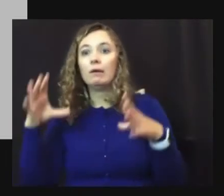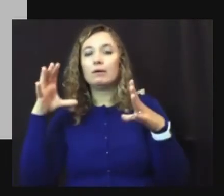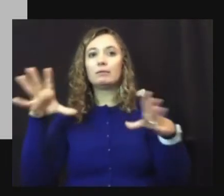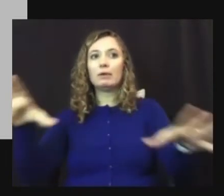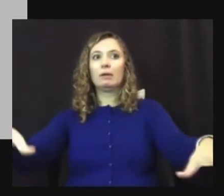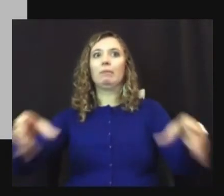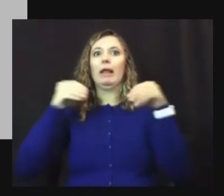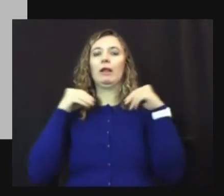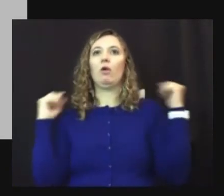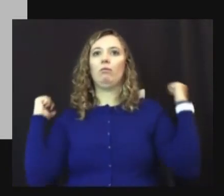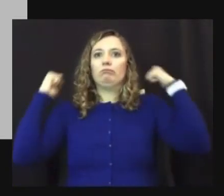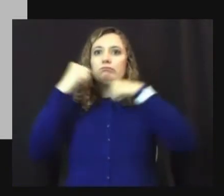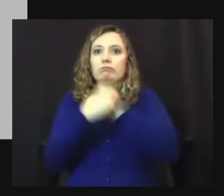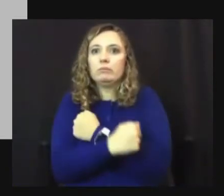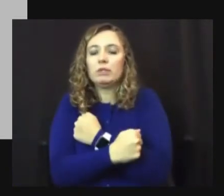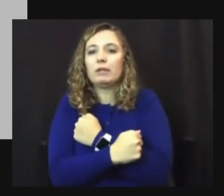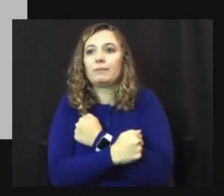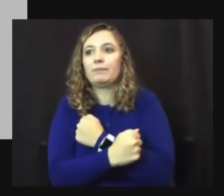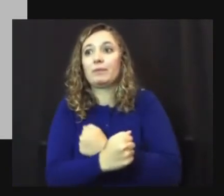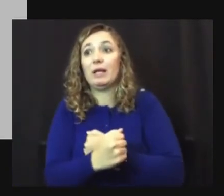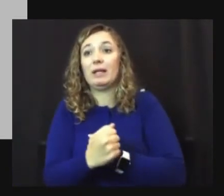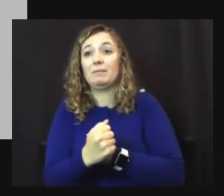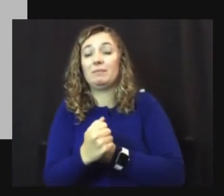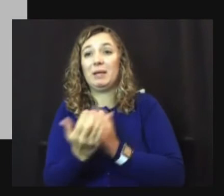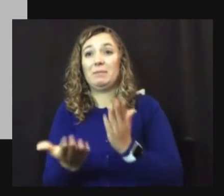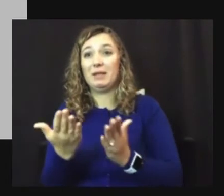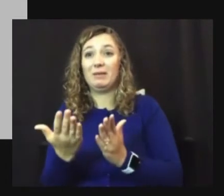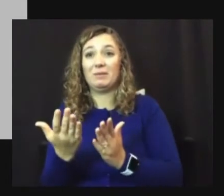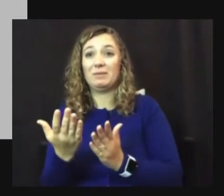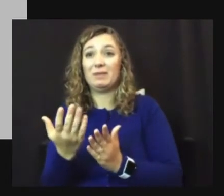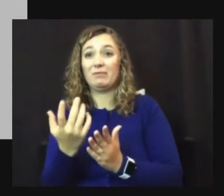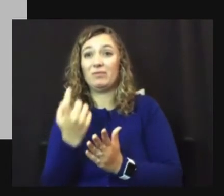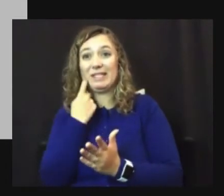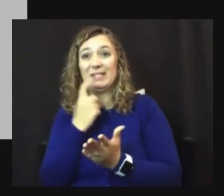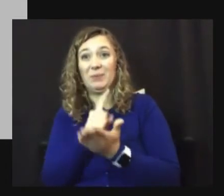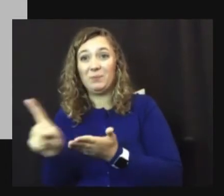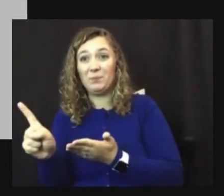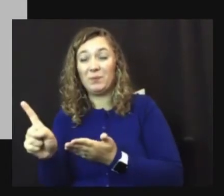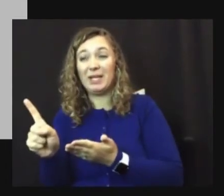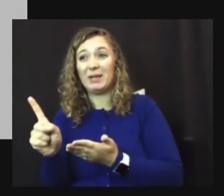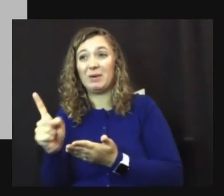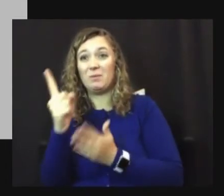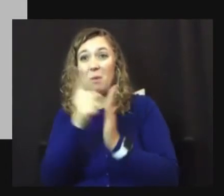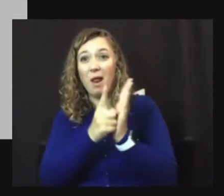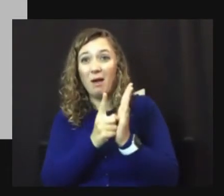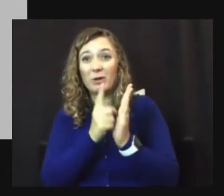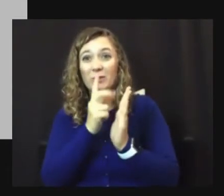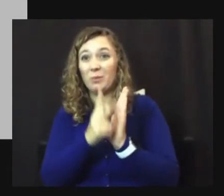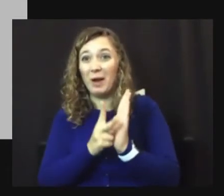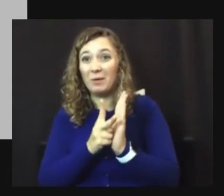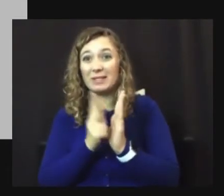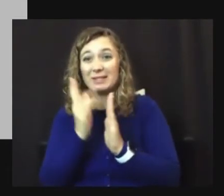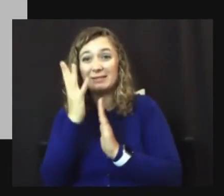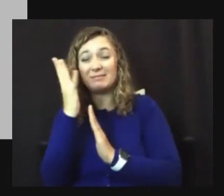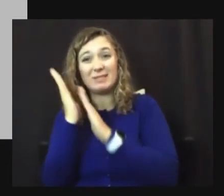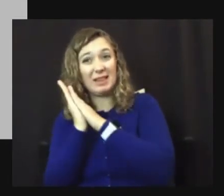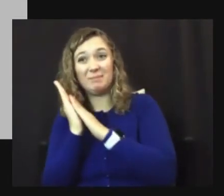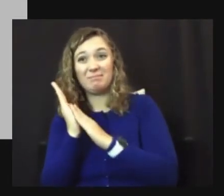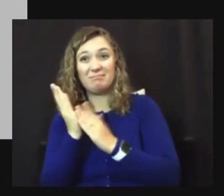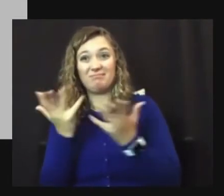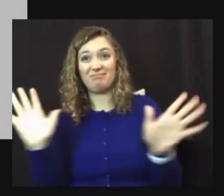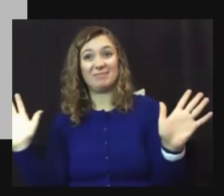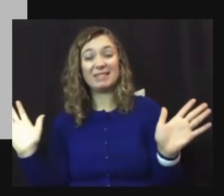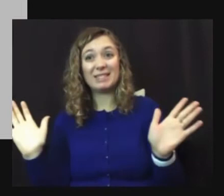I don't know, I've maybe slept an hour or two in the last week, 3. It is really